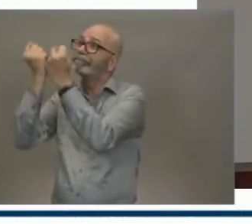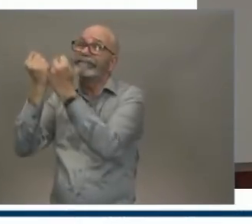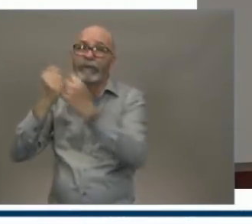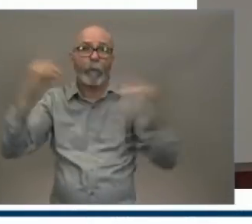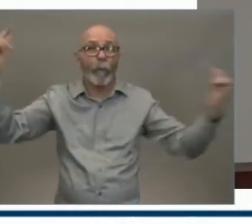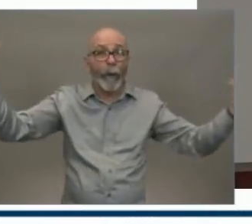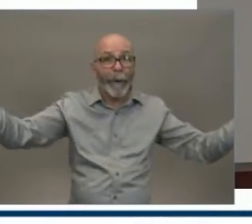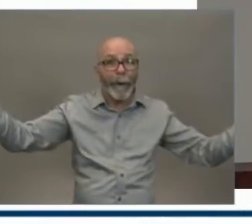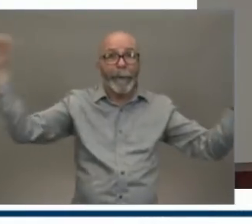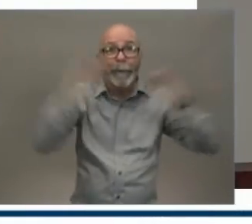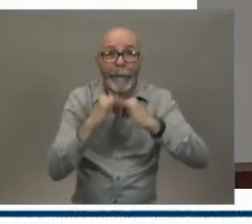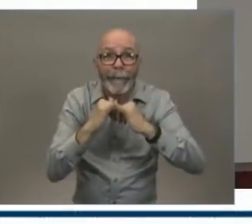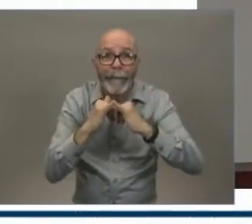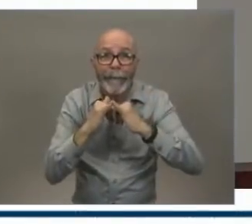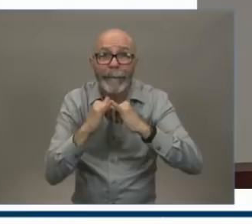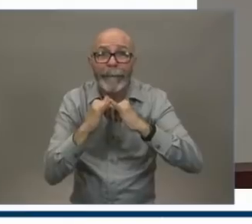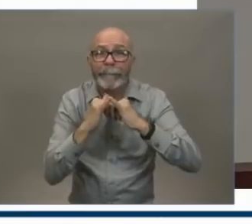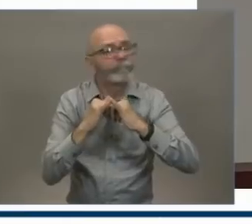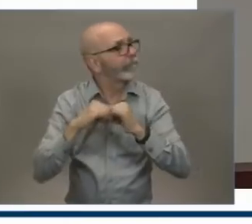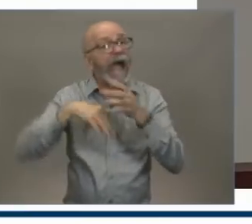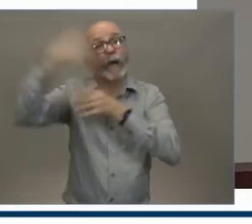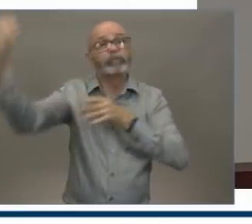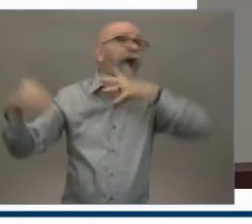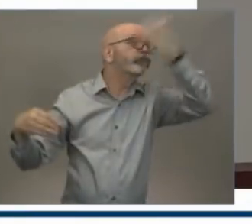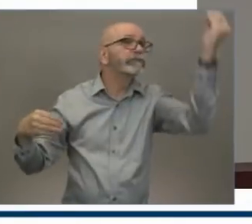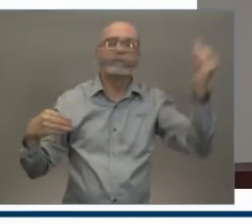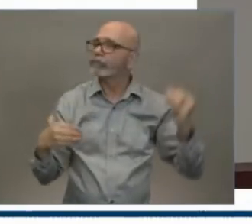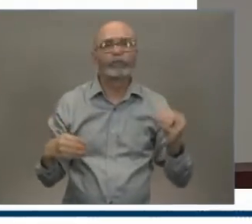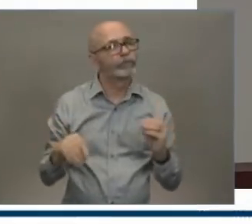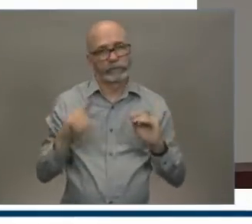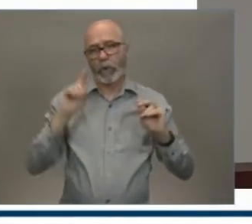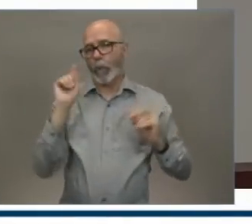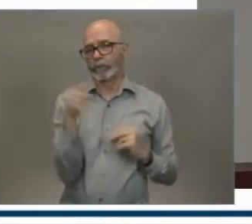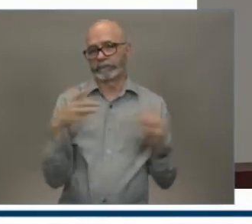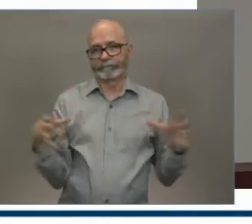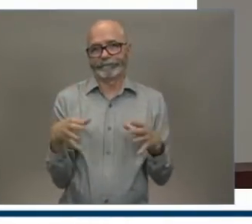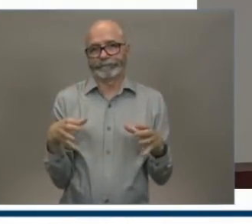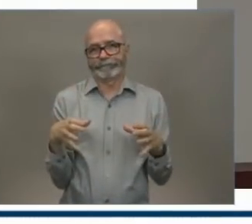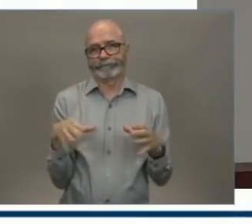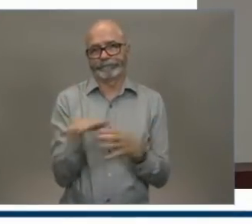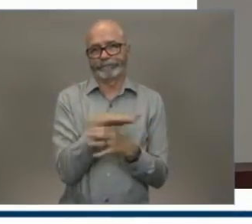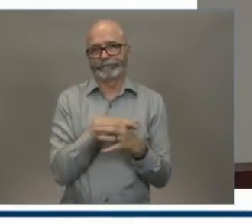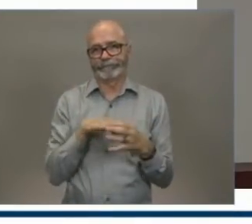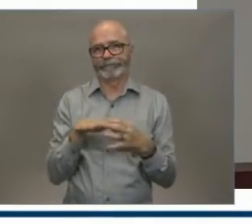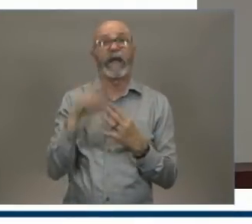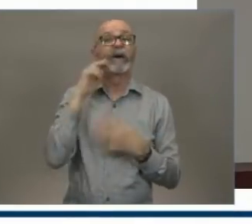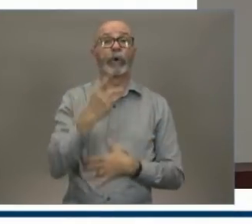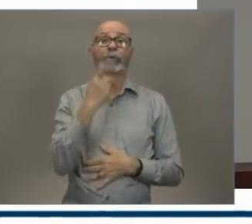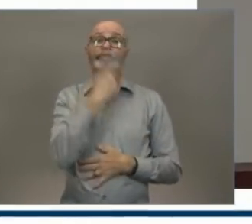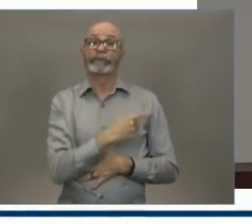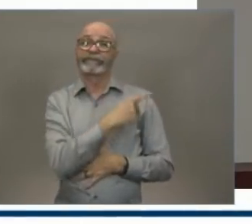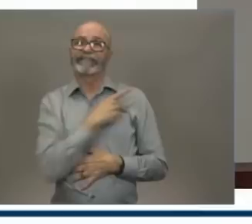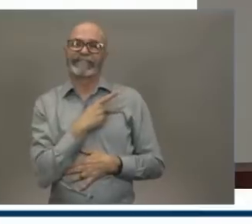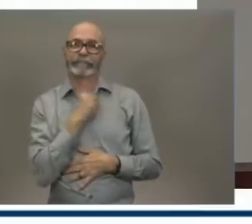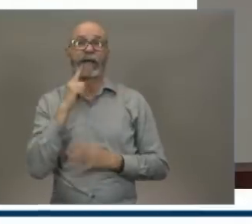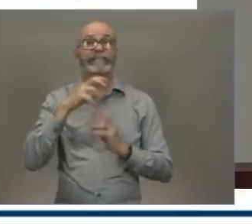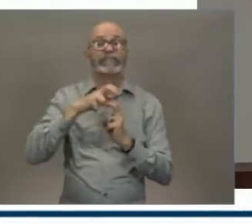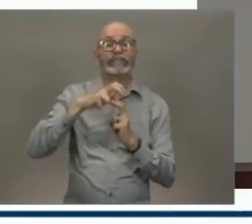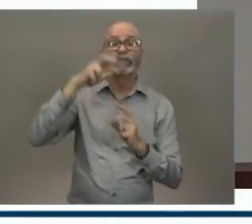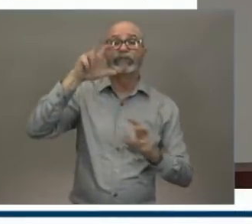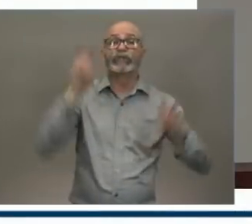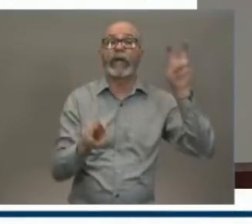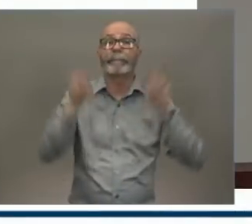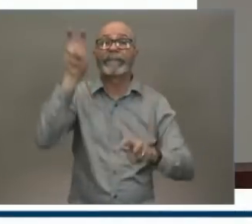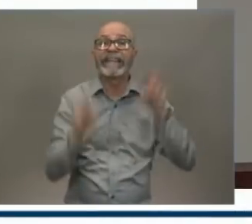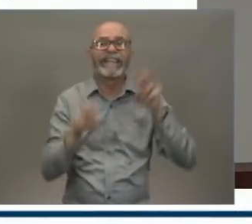regularly compete against each other, we're not allowing that. And so things like provincial championships that bring teams